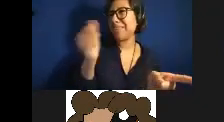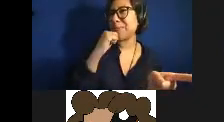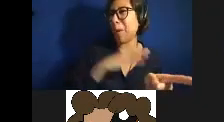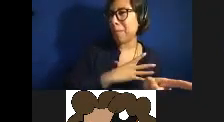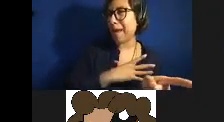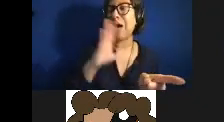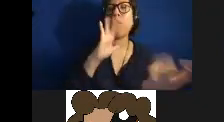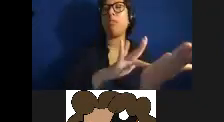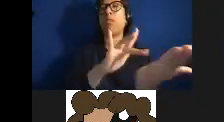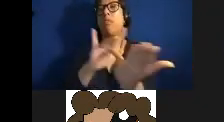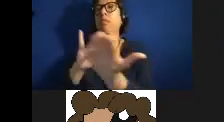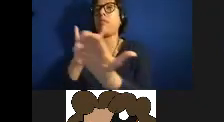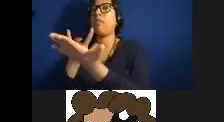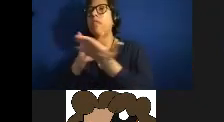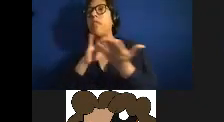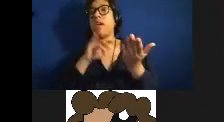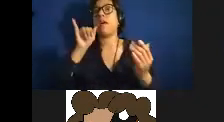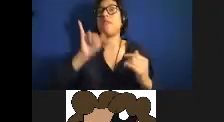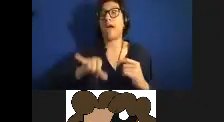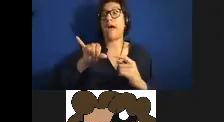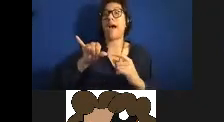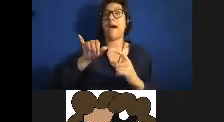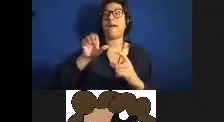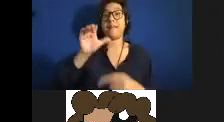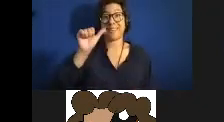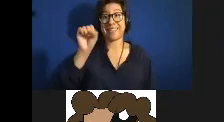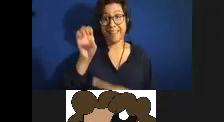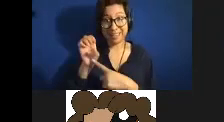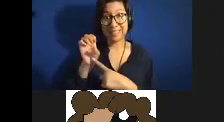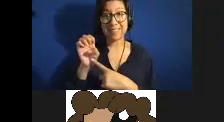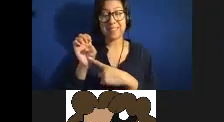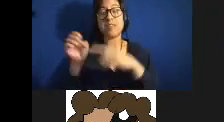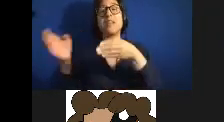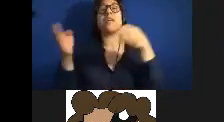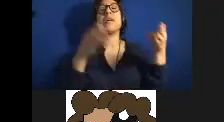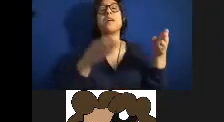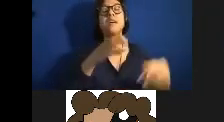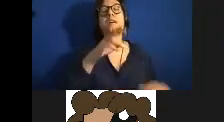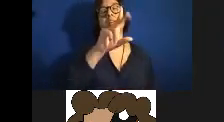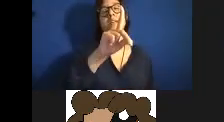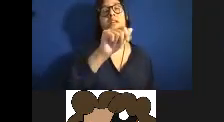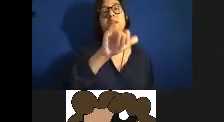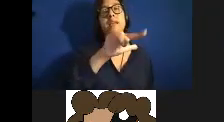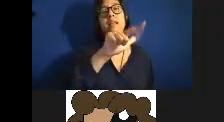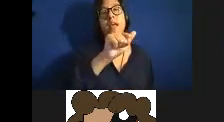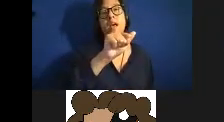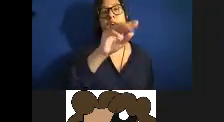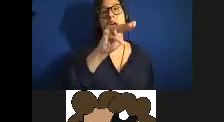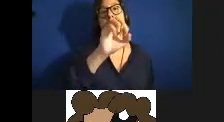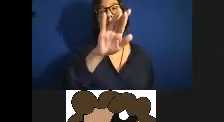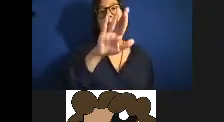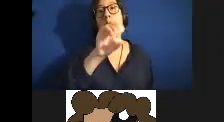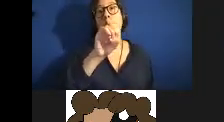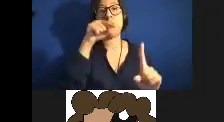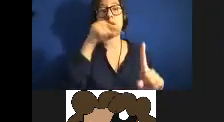them. So we look at that particular case, and we look at the case of Kayla Moore, right, a Black trans woman who was killed by